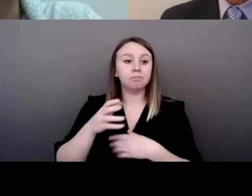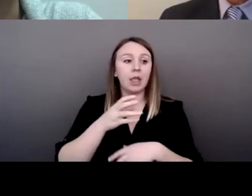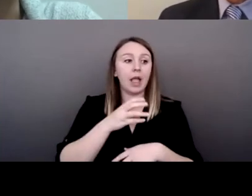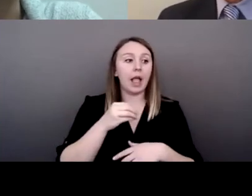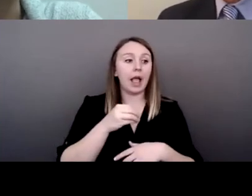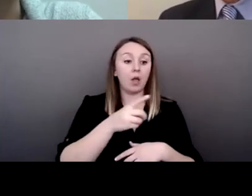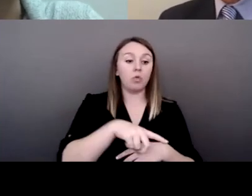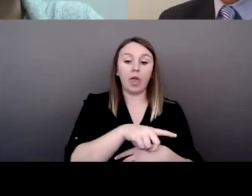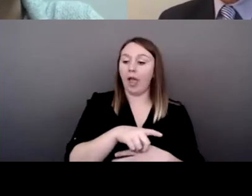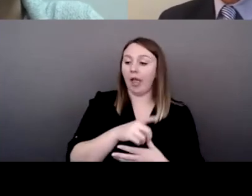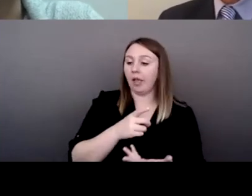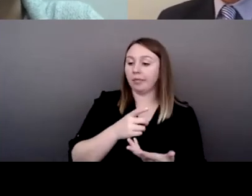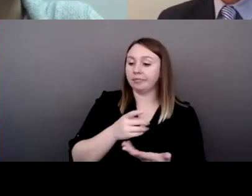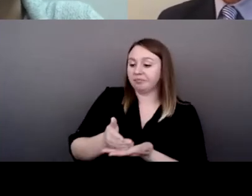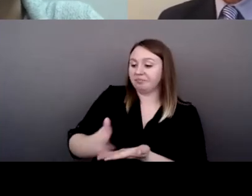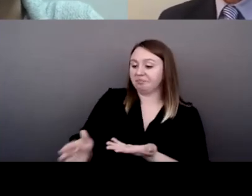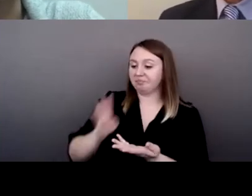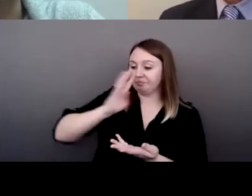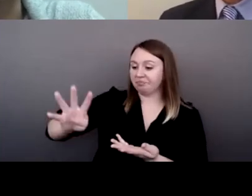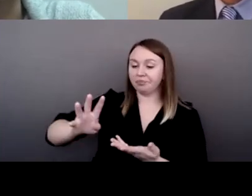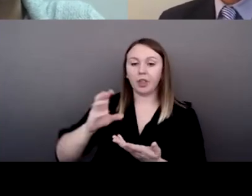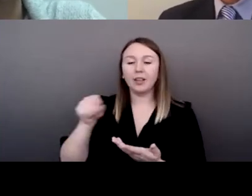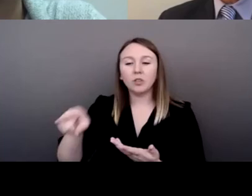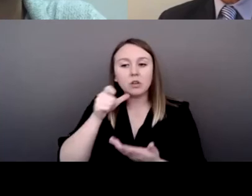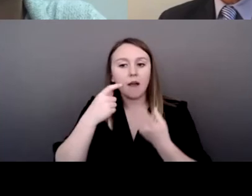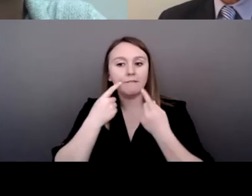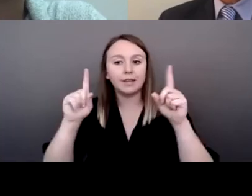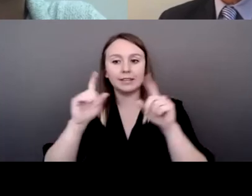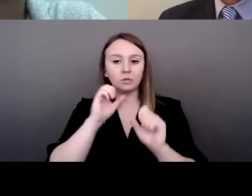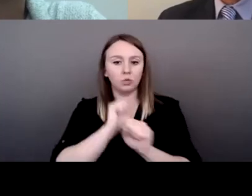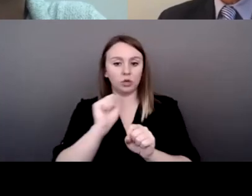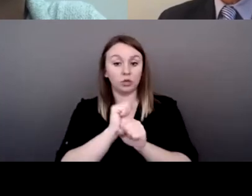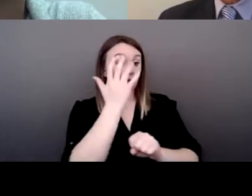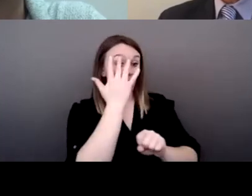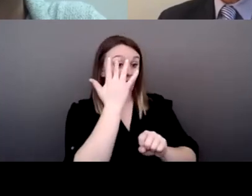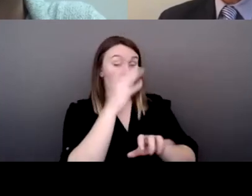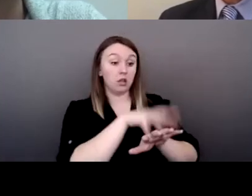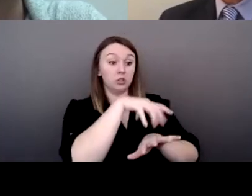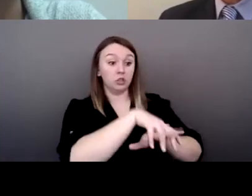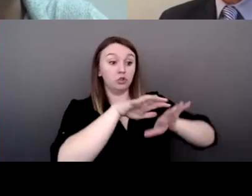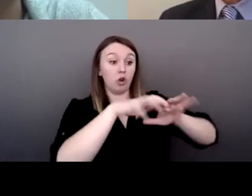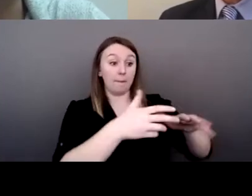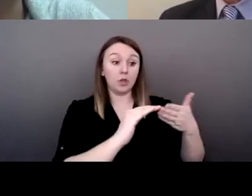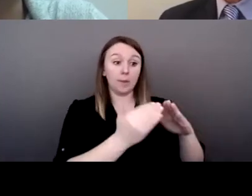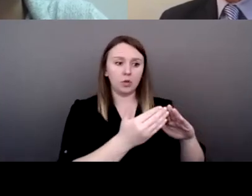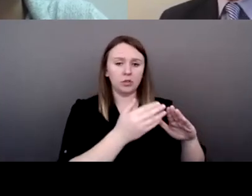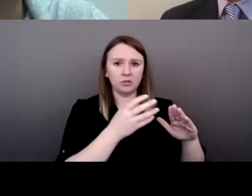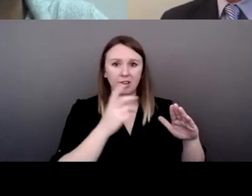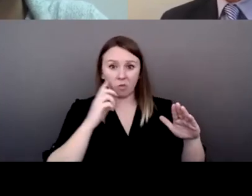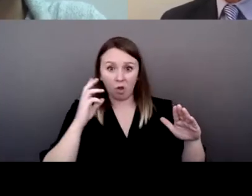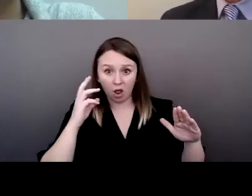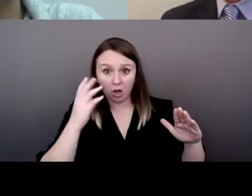immediately, because tribal communities are, for good reason, extremely